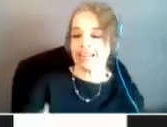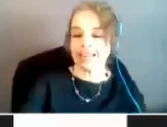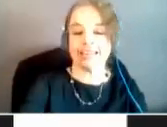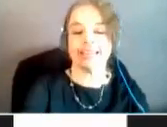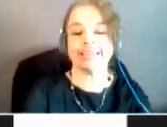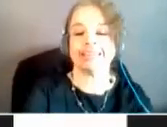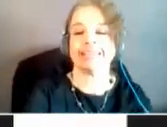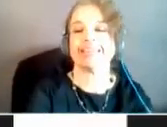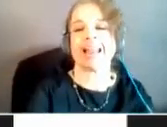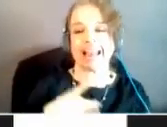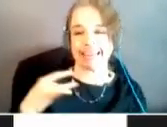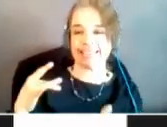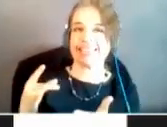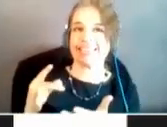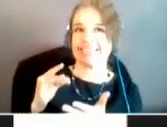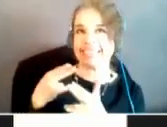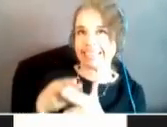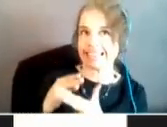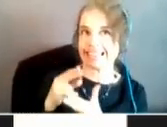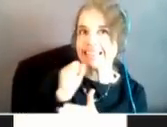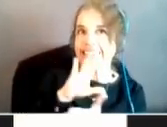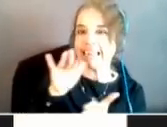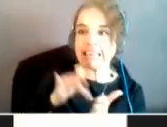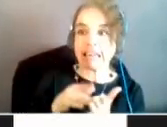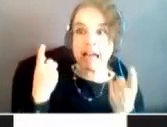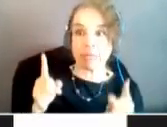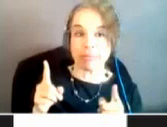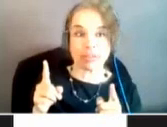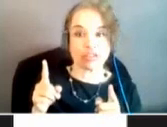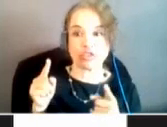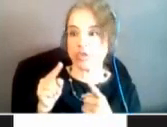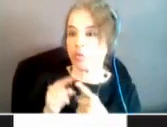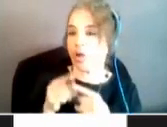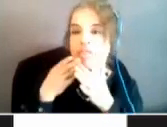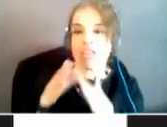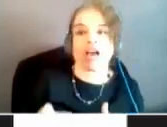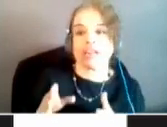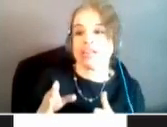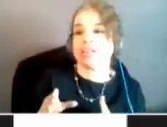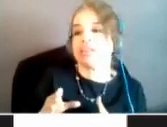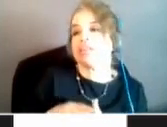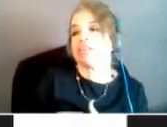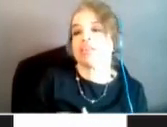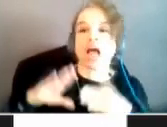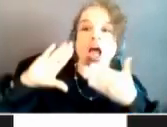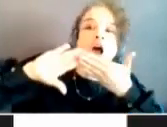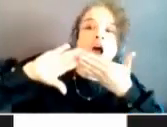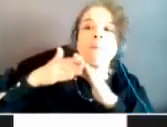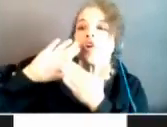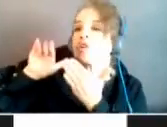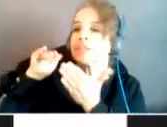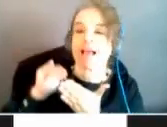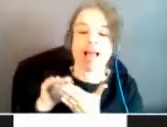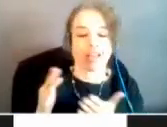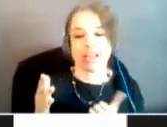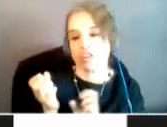name senior center. I'm less attracted to the movement to call them community centers, and